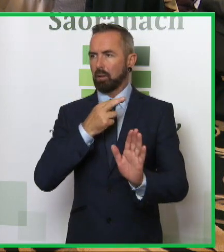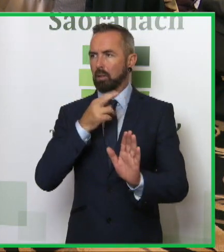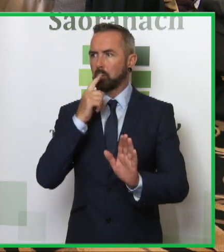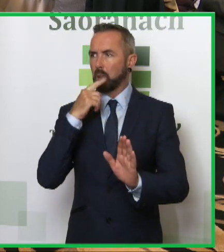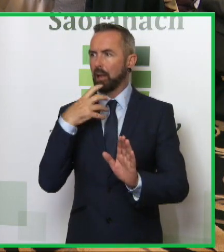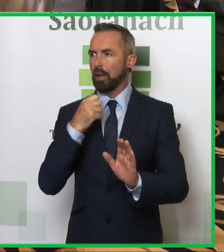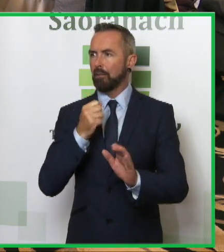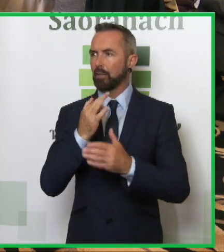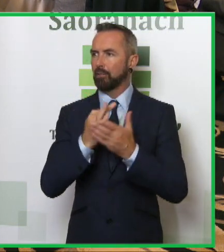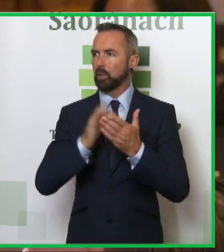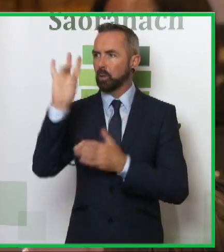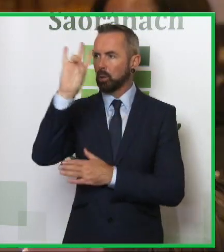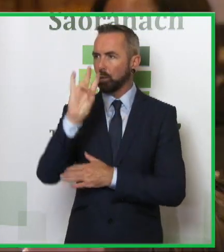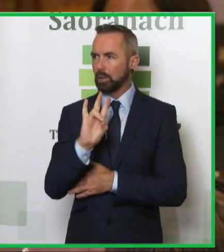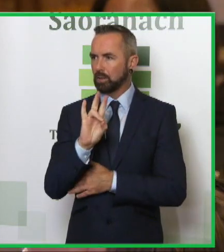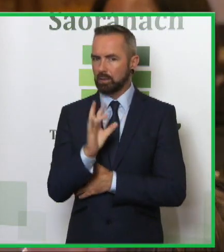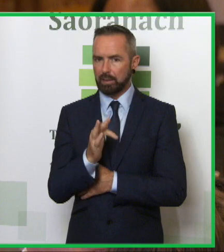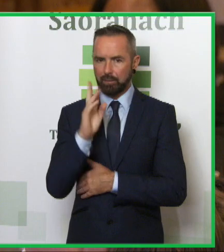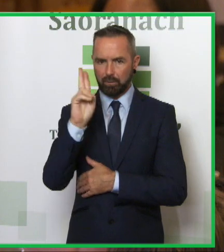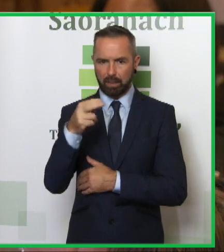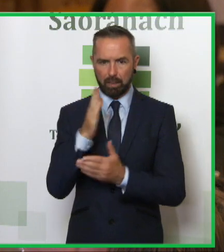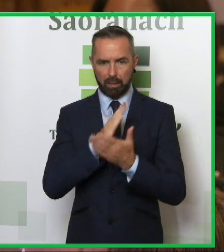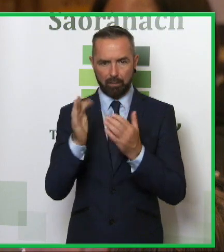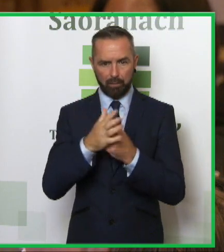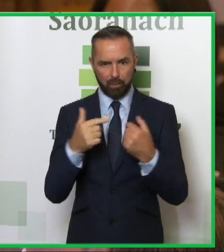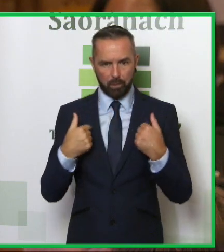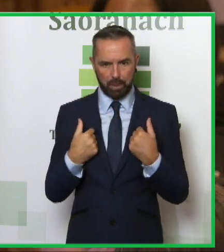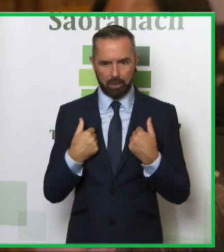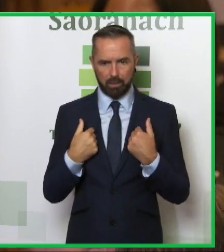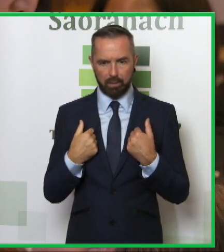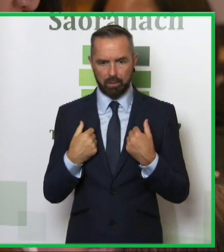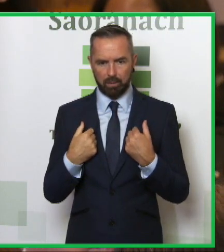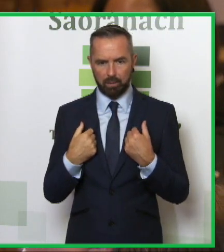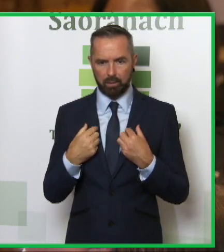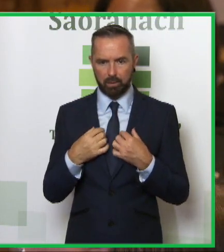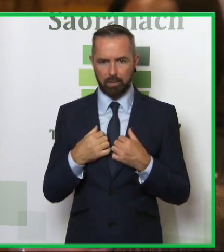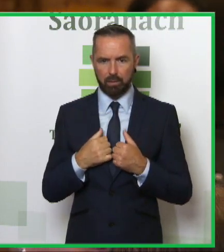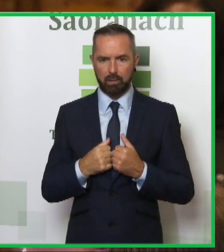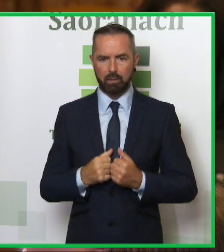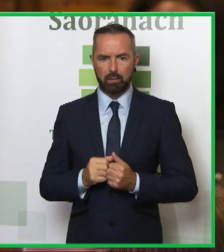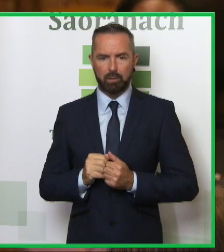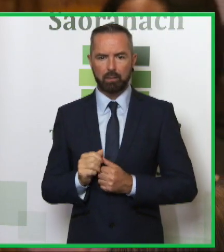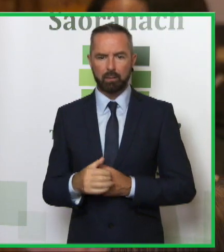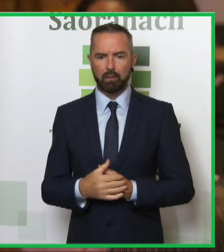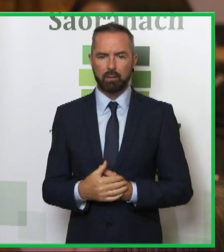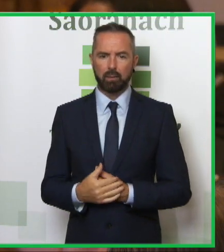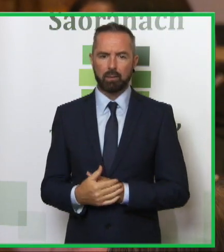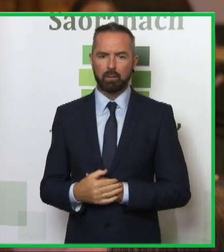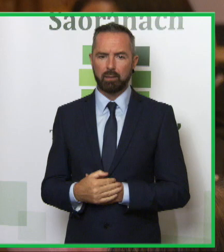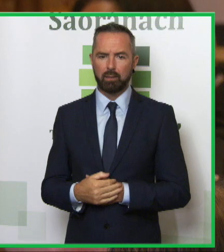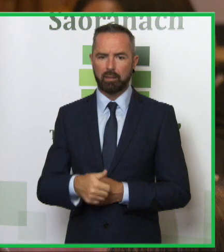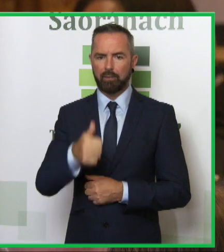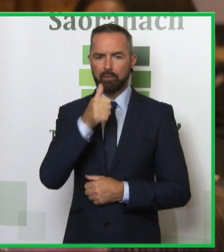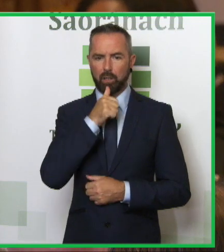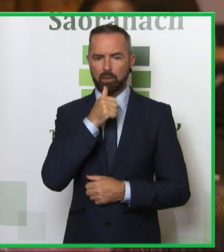had some questions and they could be easily clarified. And first